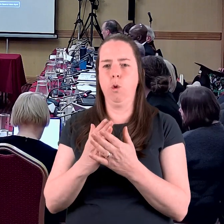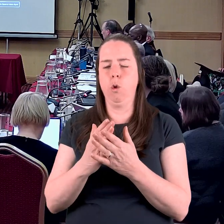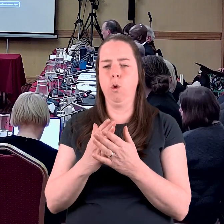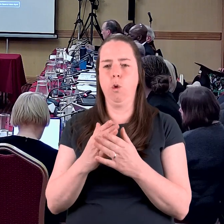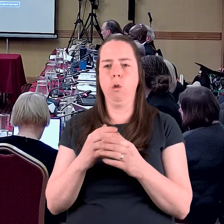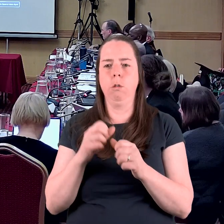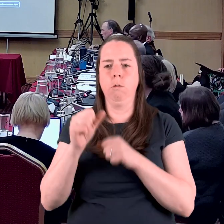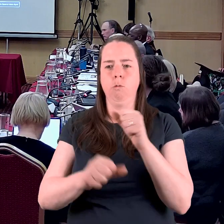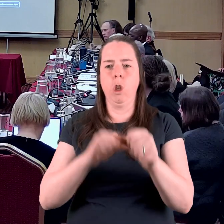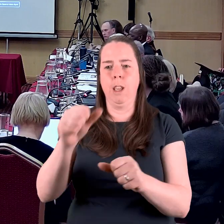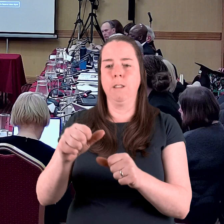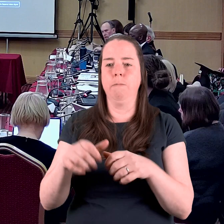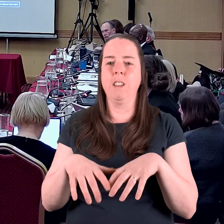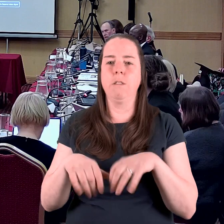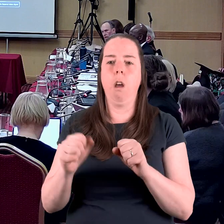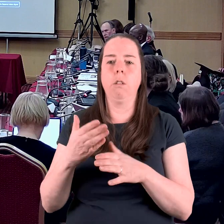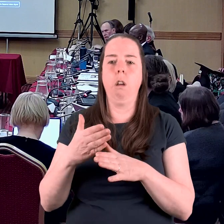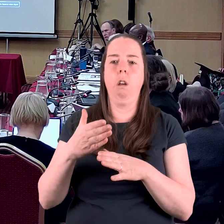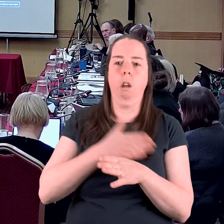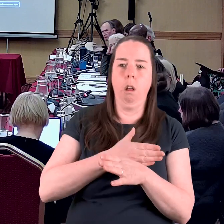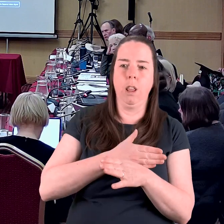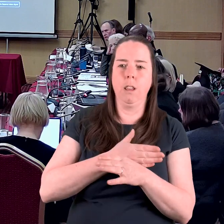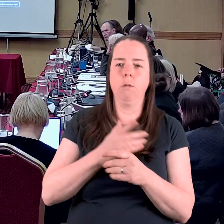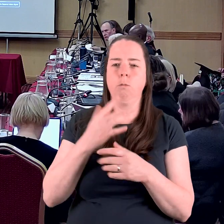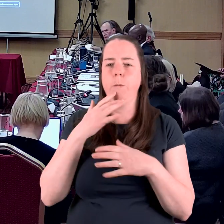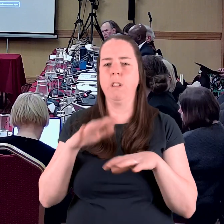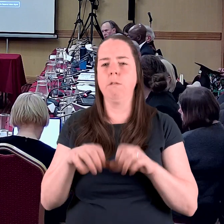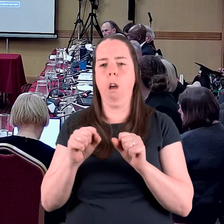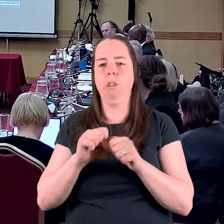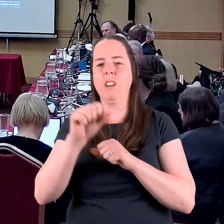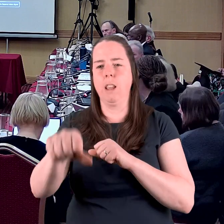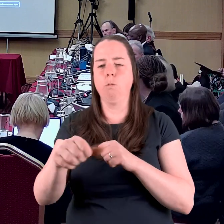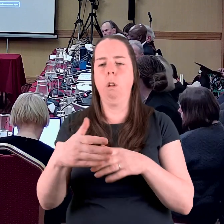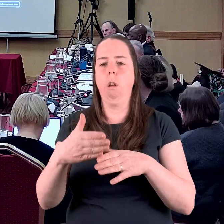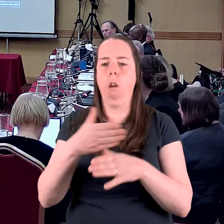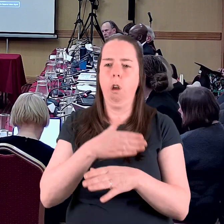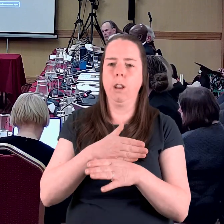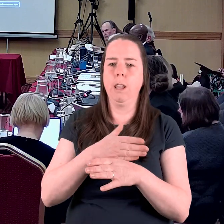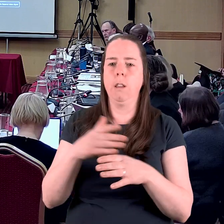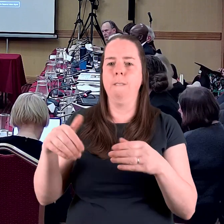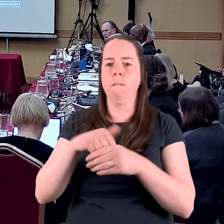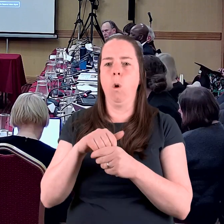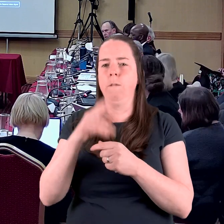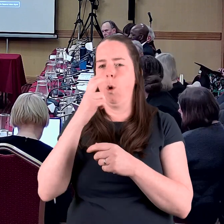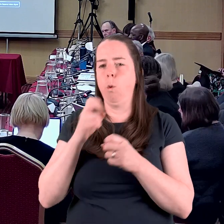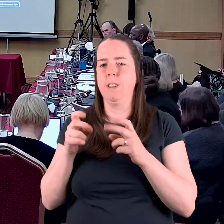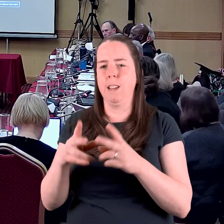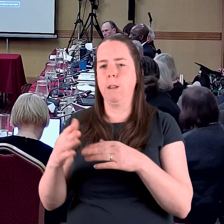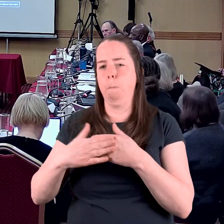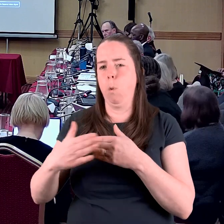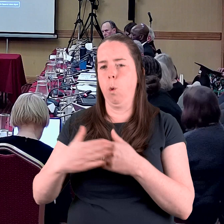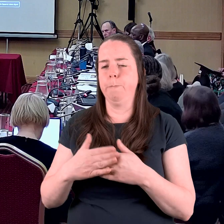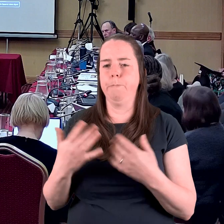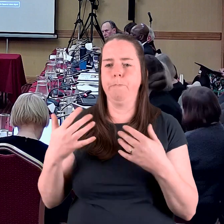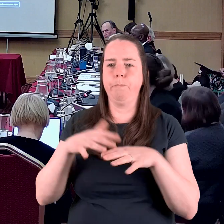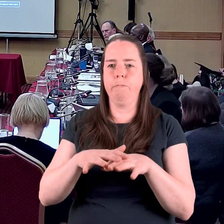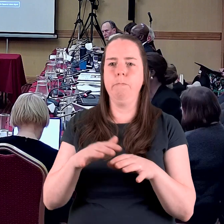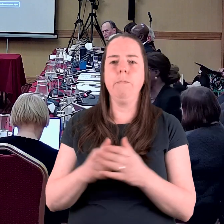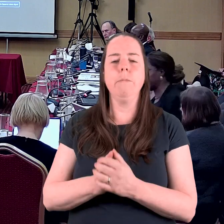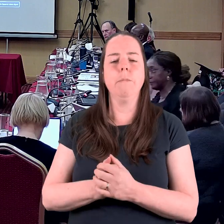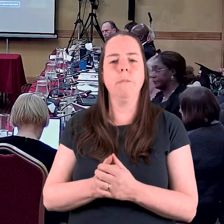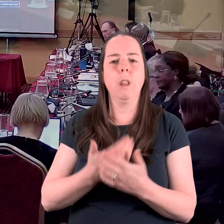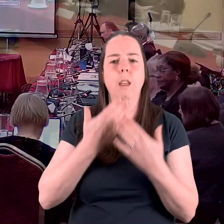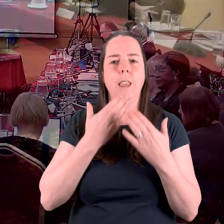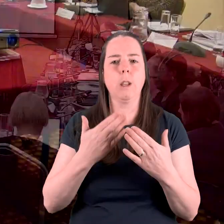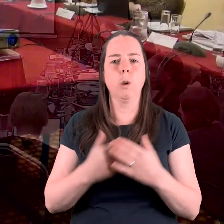sure we've learned from this process is to start early. So we're going to probably start the next one a bit early and involve the whole system more.